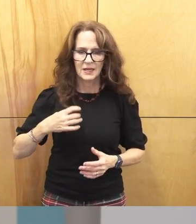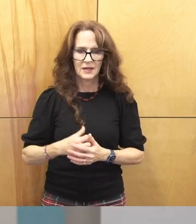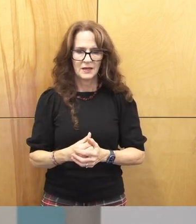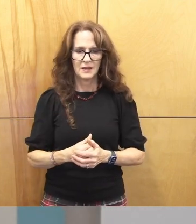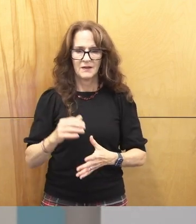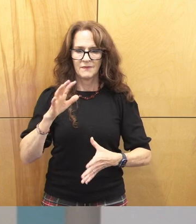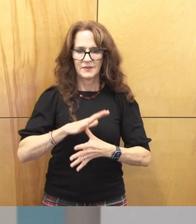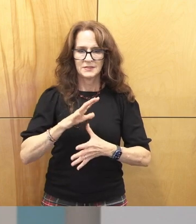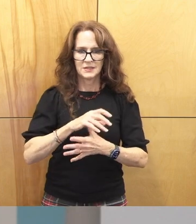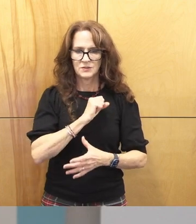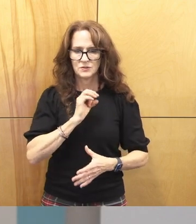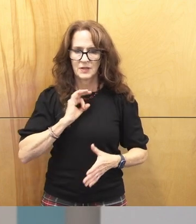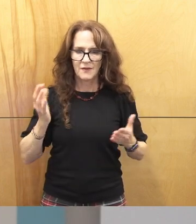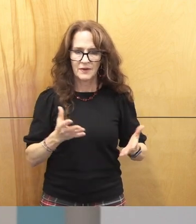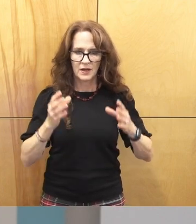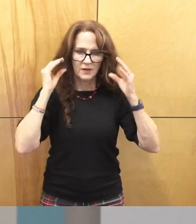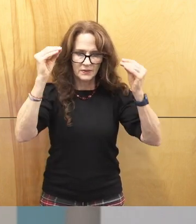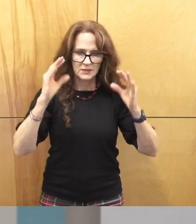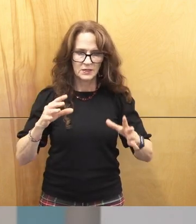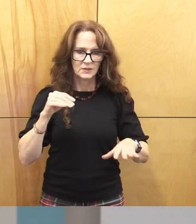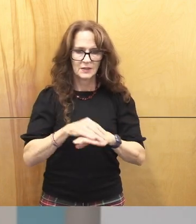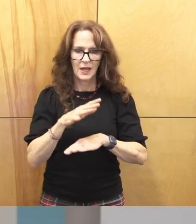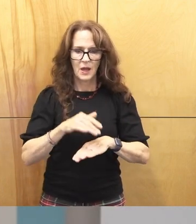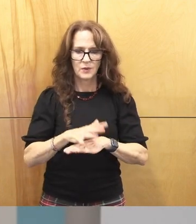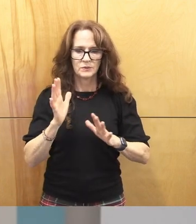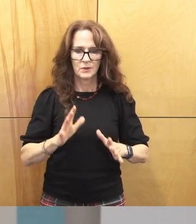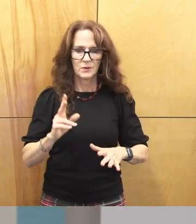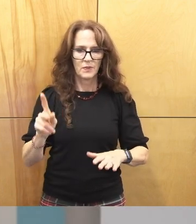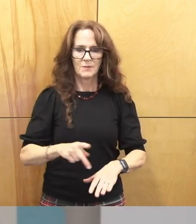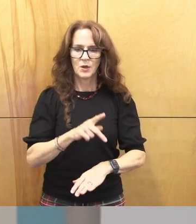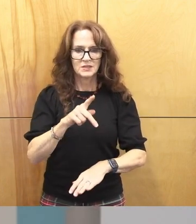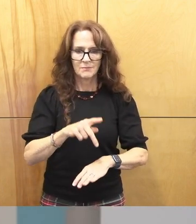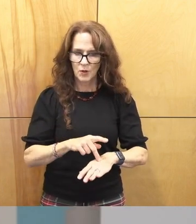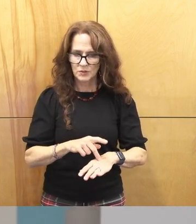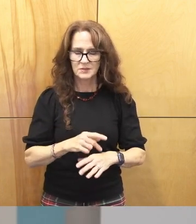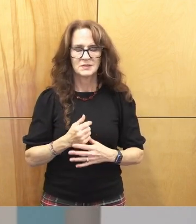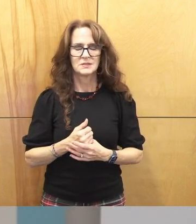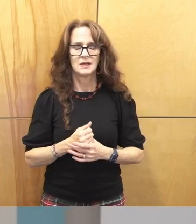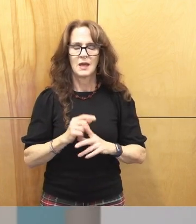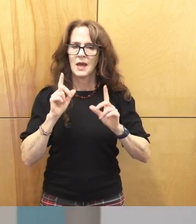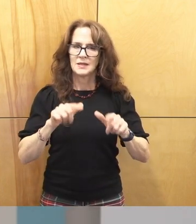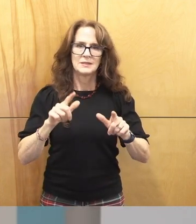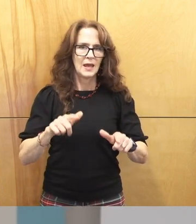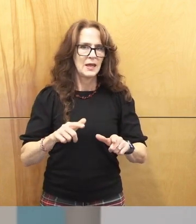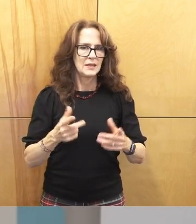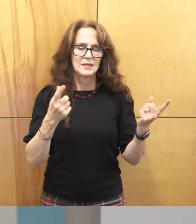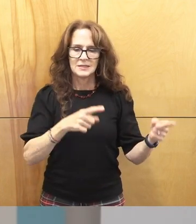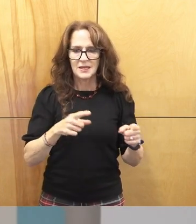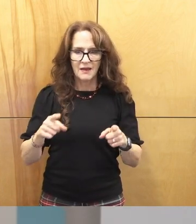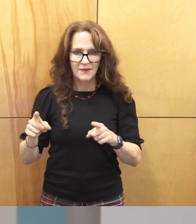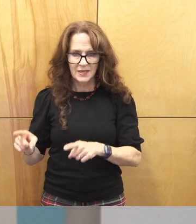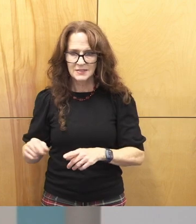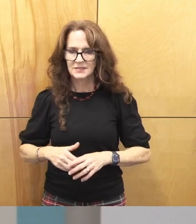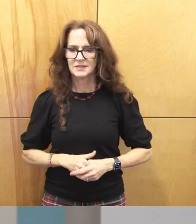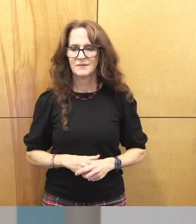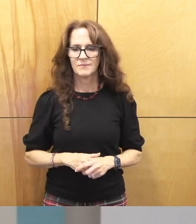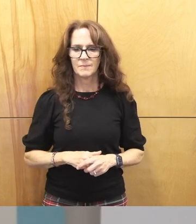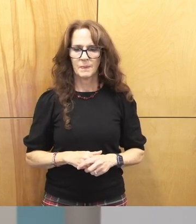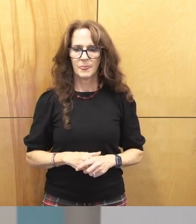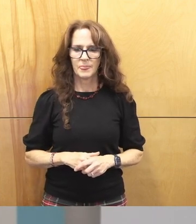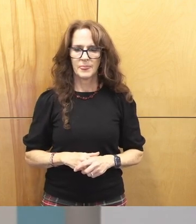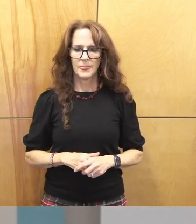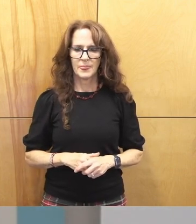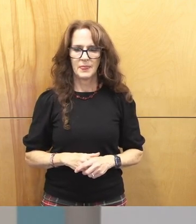senior staff here, the teachers, the counselors, the principals who attended these events, our